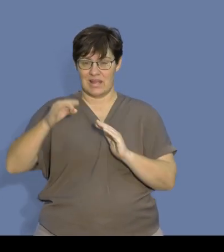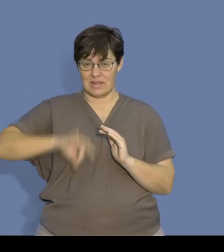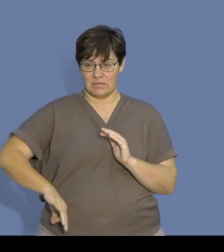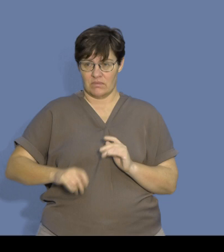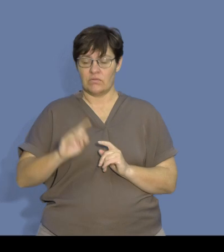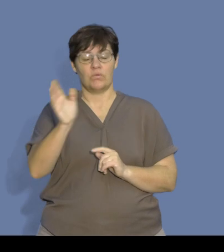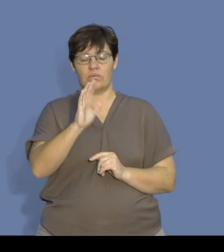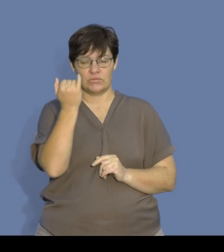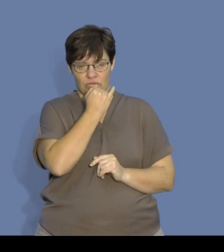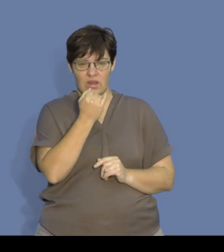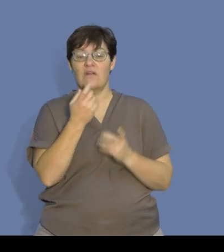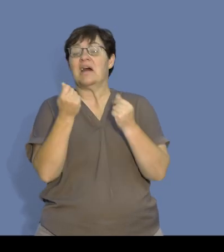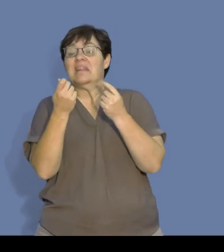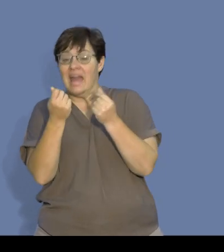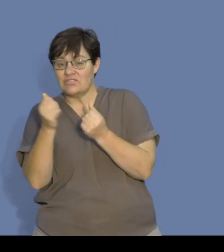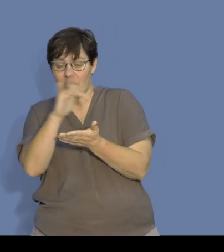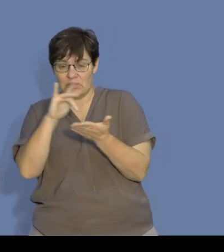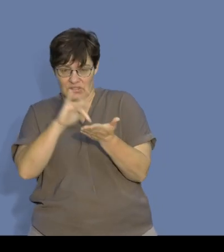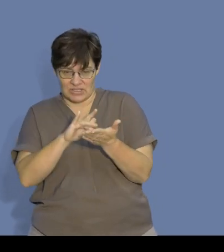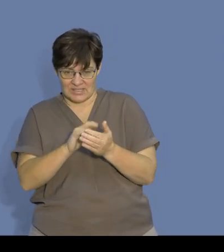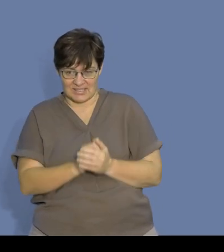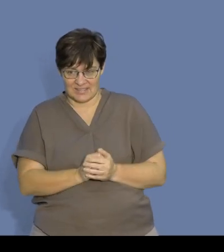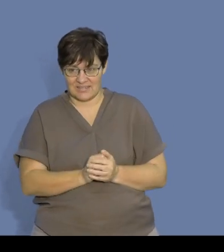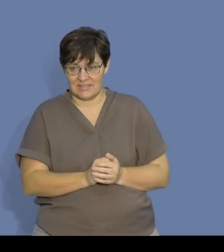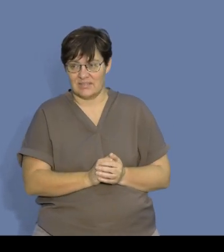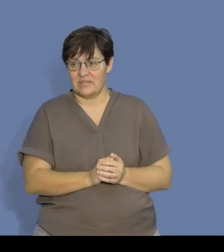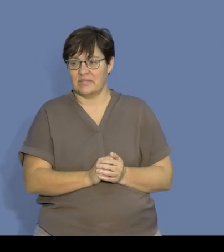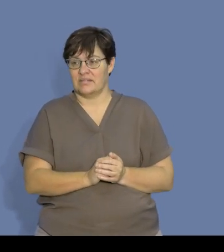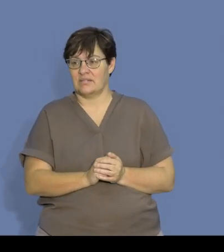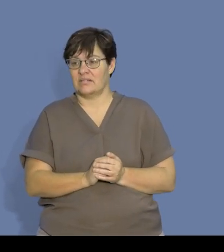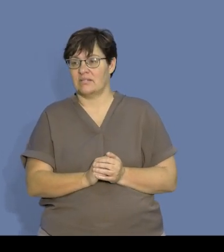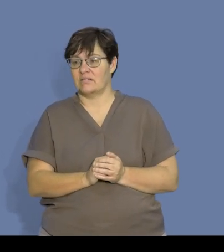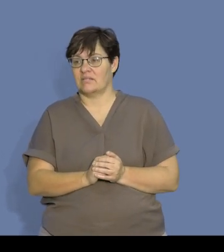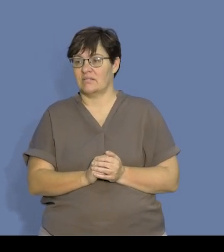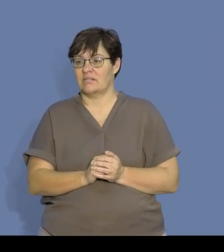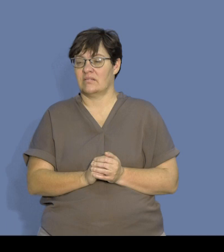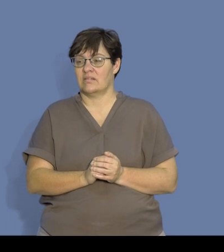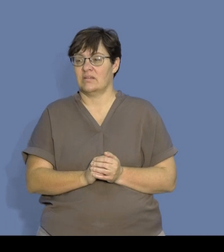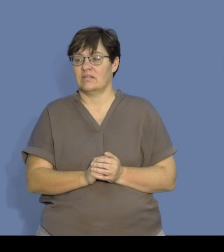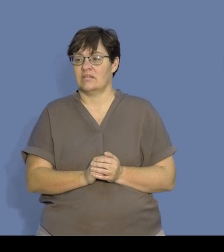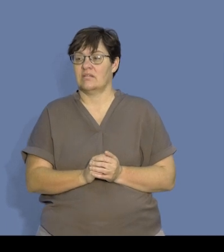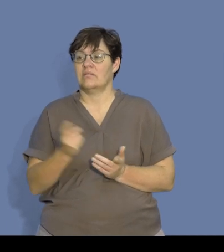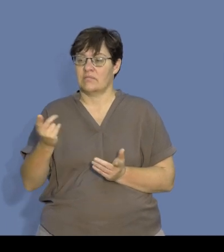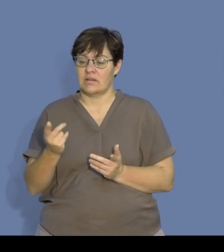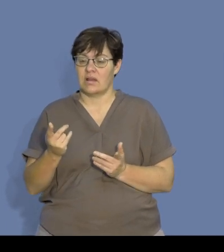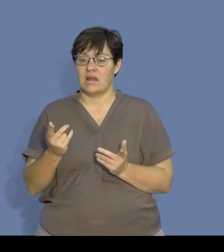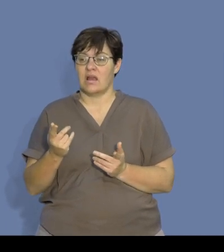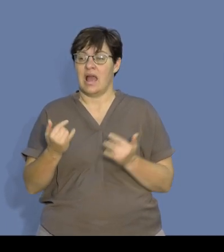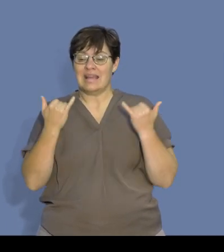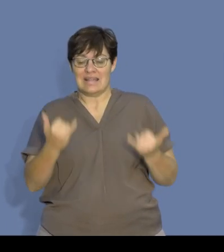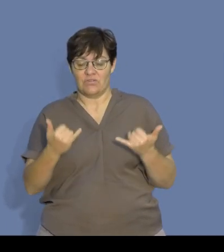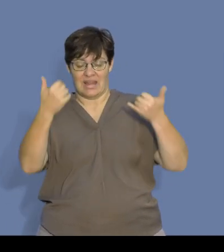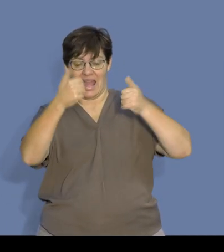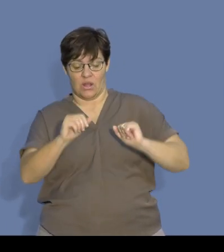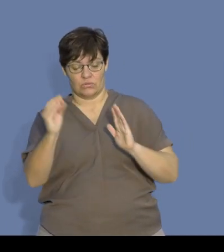comprehensive income, statement of financial position, not comprehensive income, financial position, is